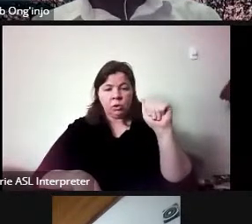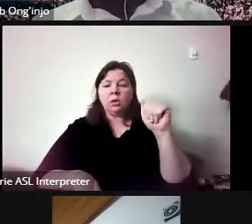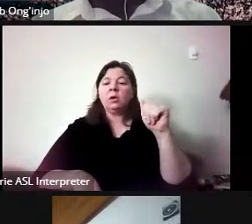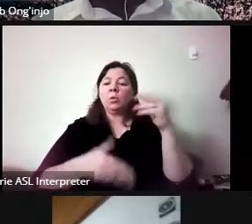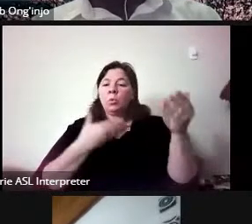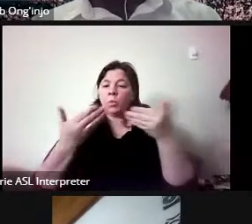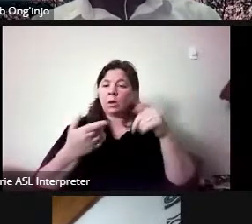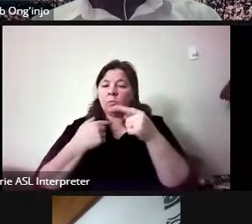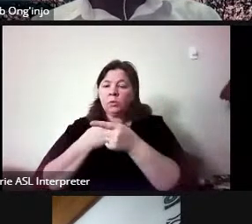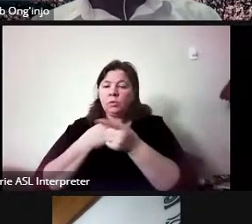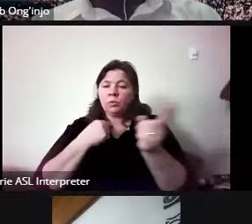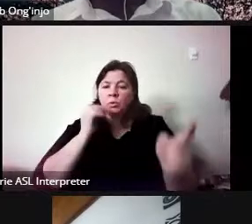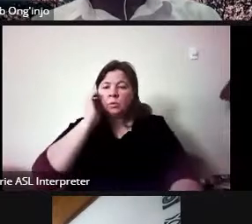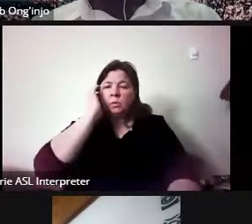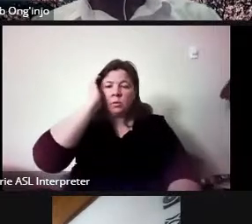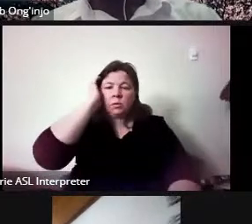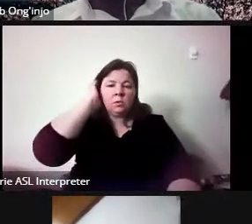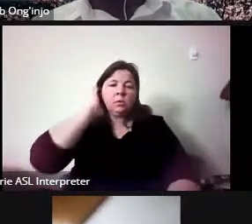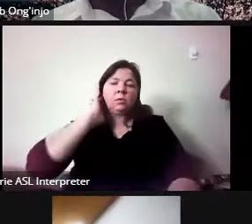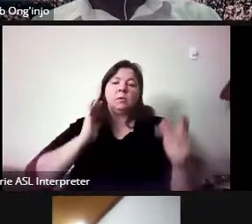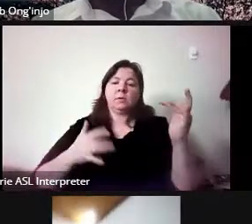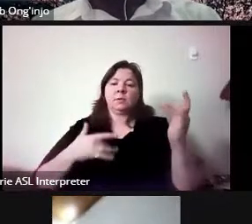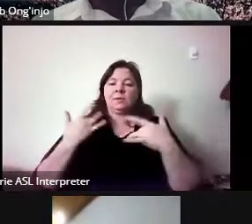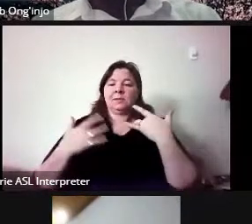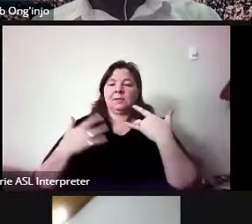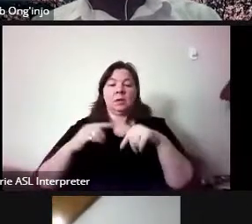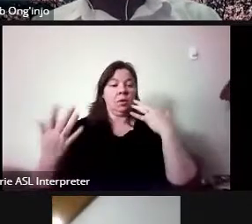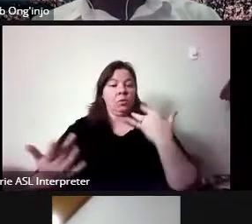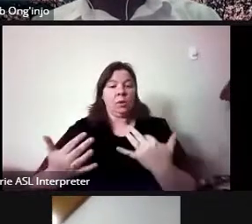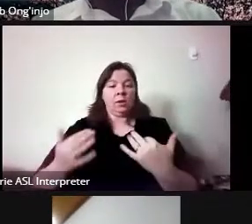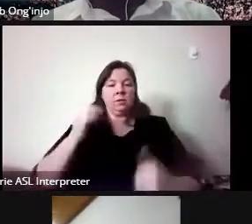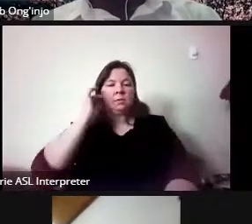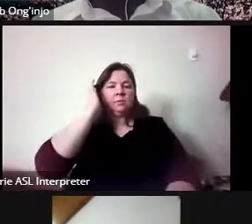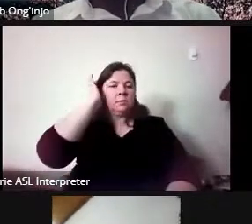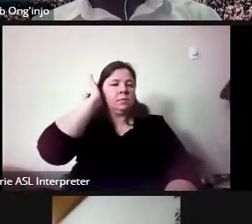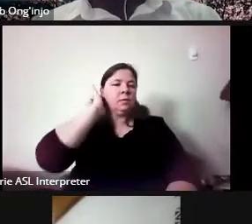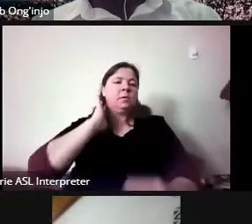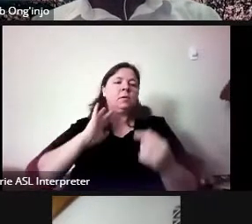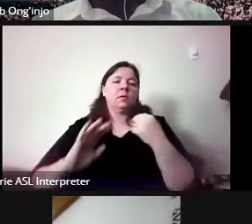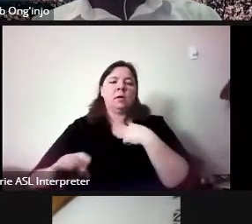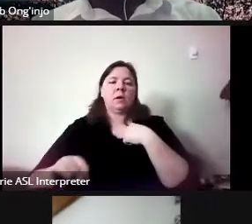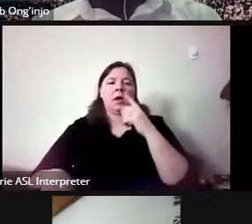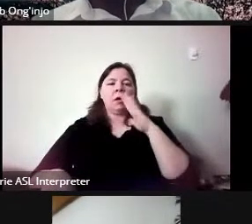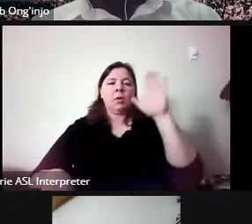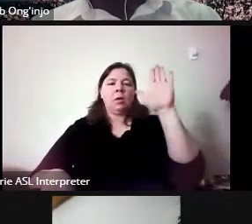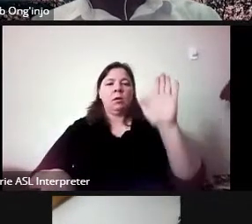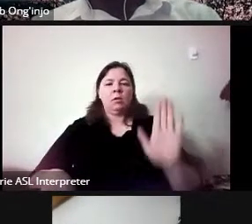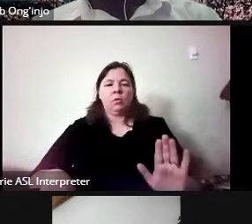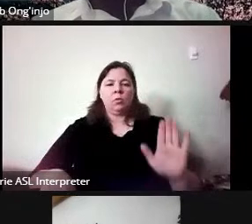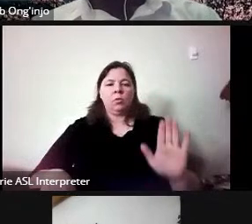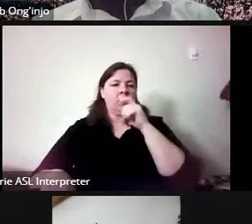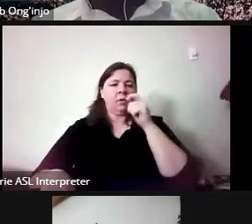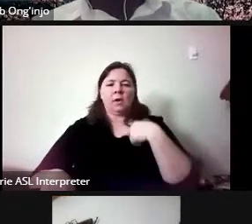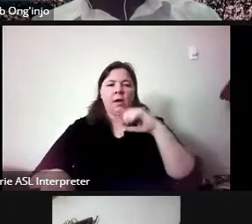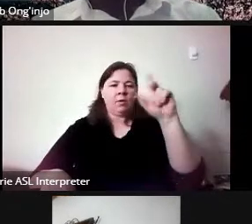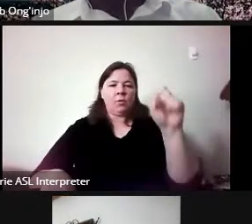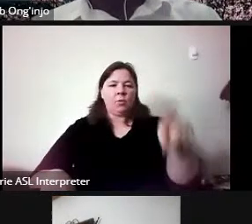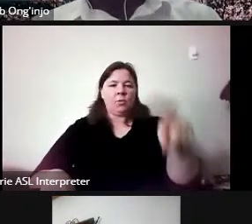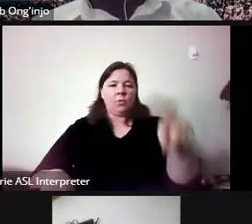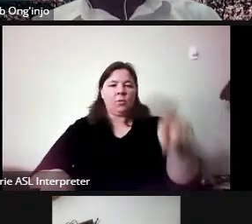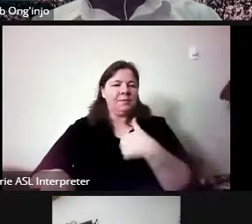Great, this is fantastic. We're excited, cannot wait. I'm going to lower my hand because I don't have a